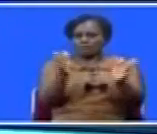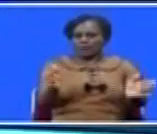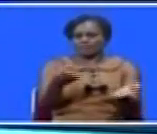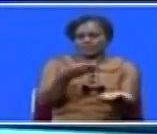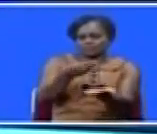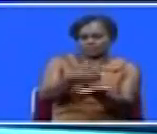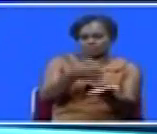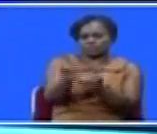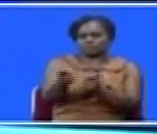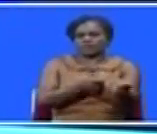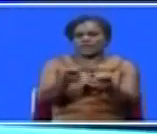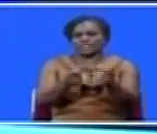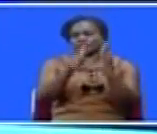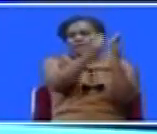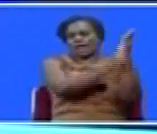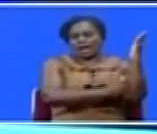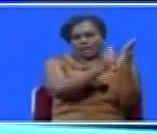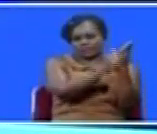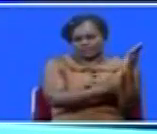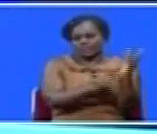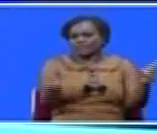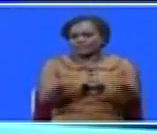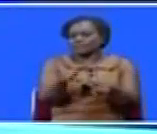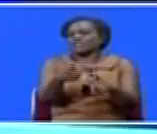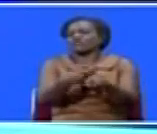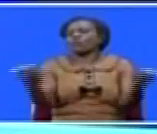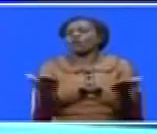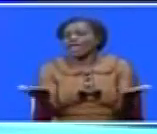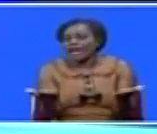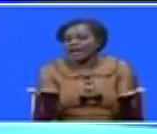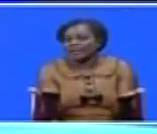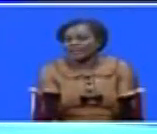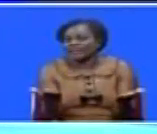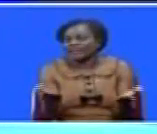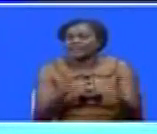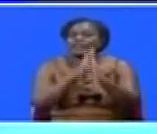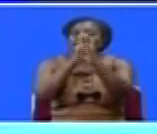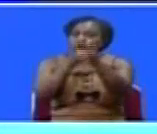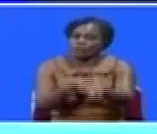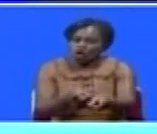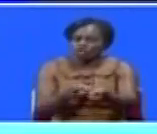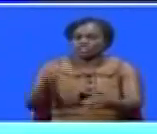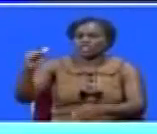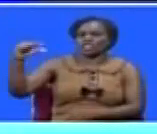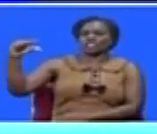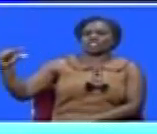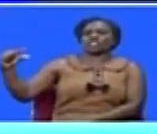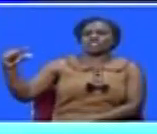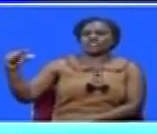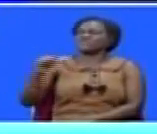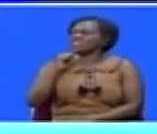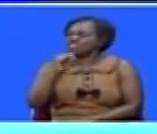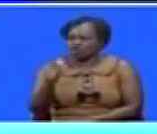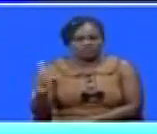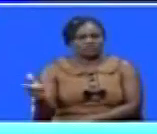Finance Management Act. That again came out of that report by the Auditor General and not